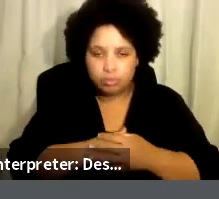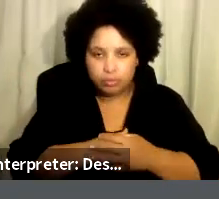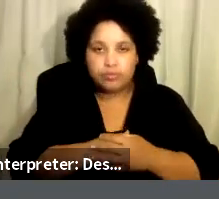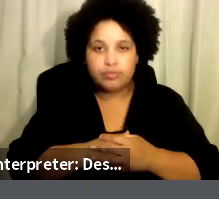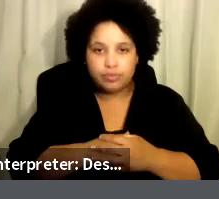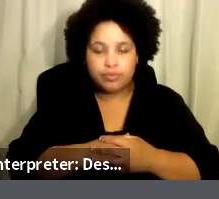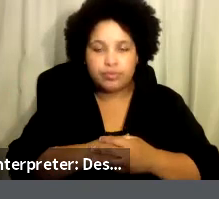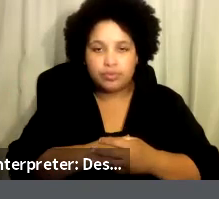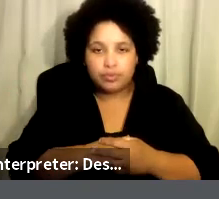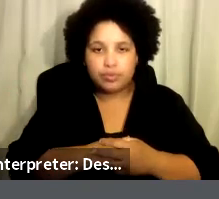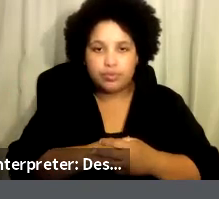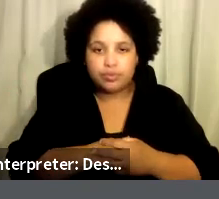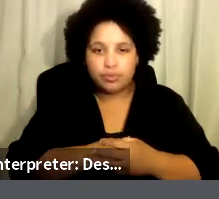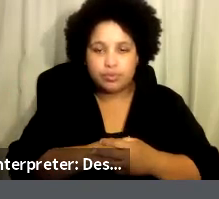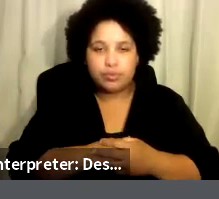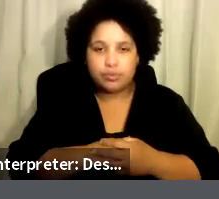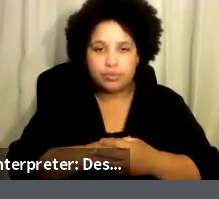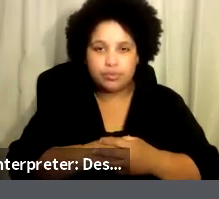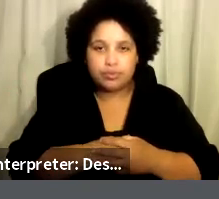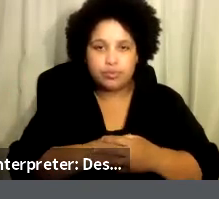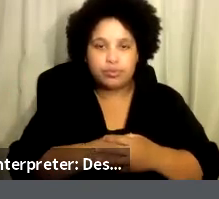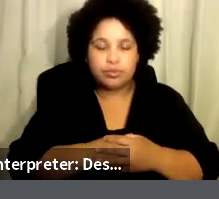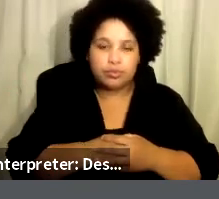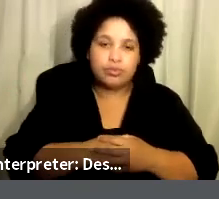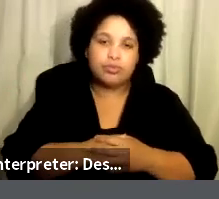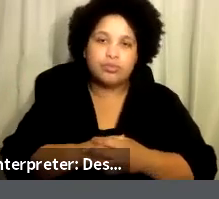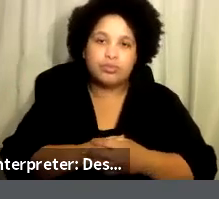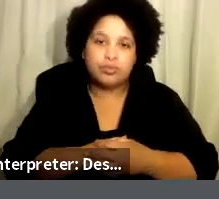in anticipation of us starting at the beginning of April.